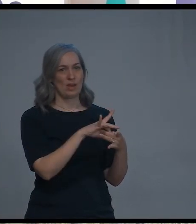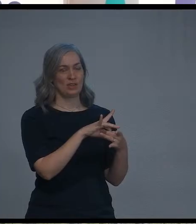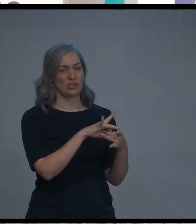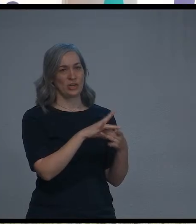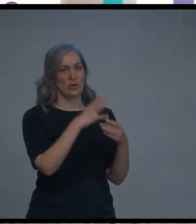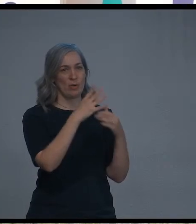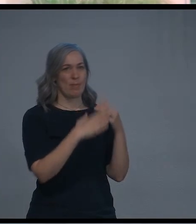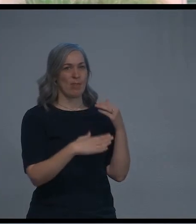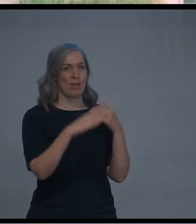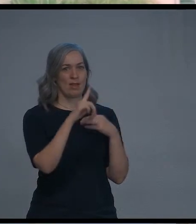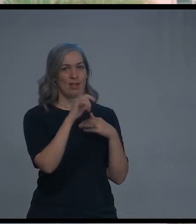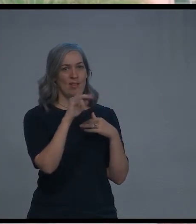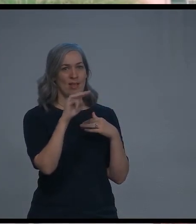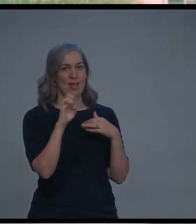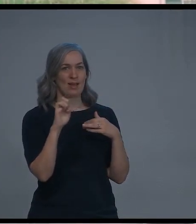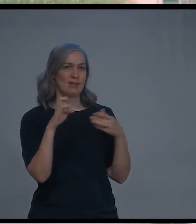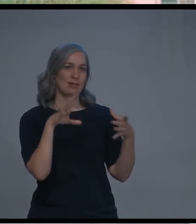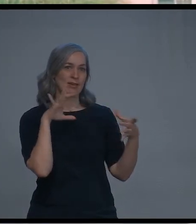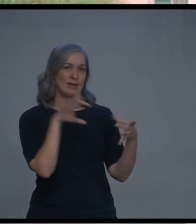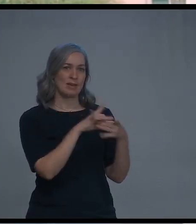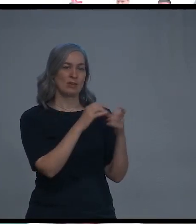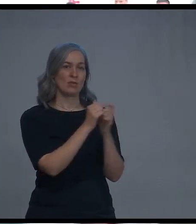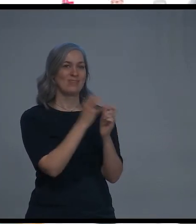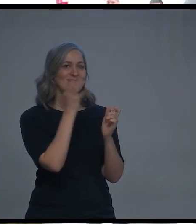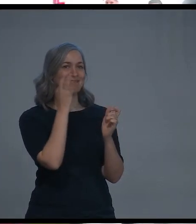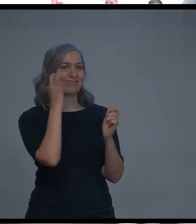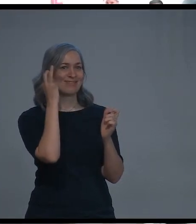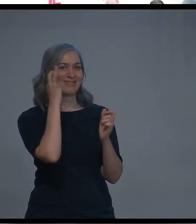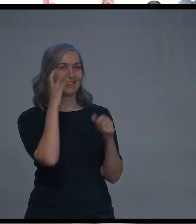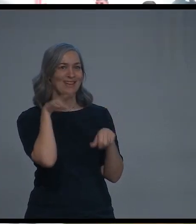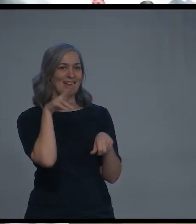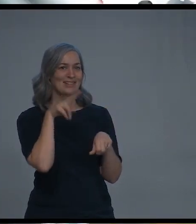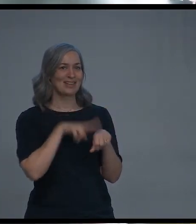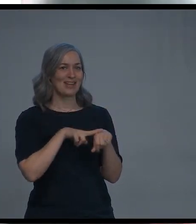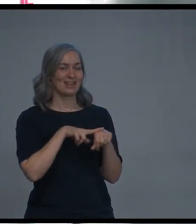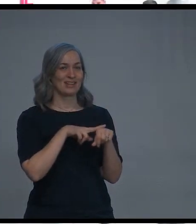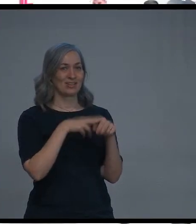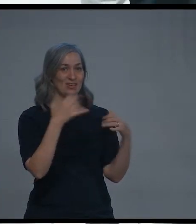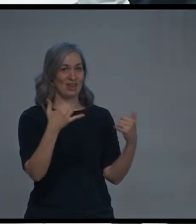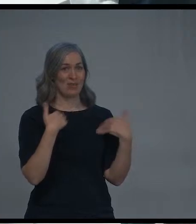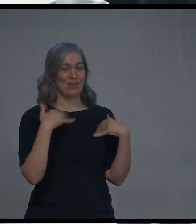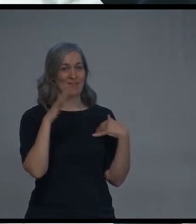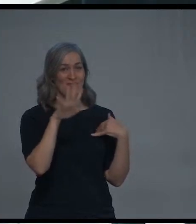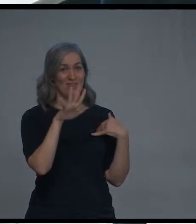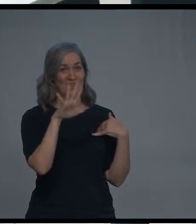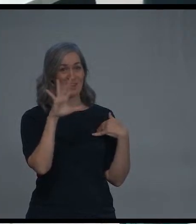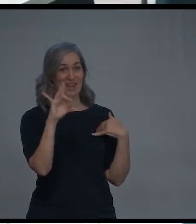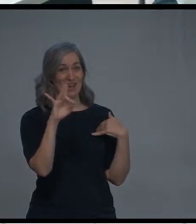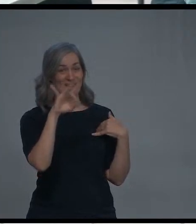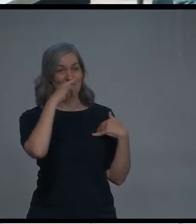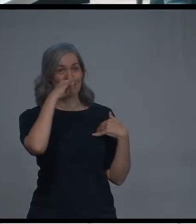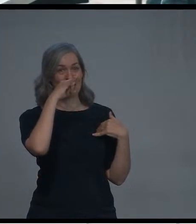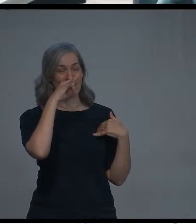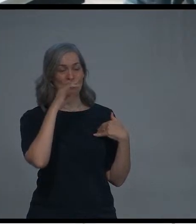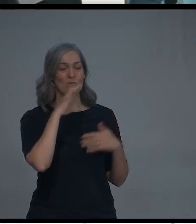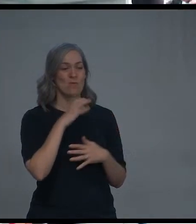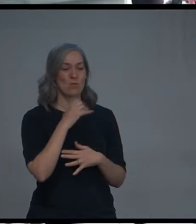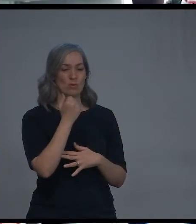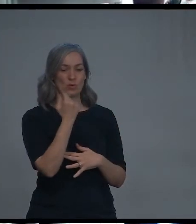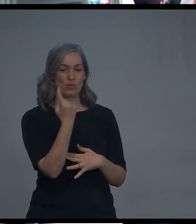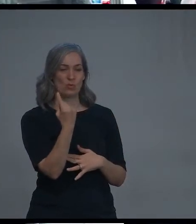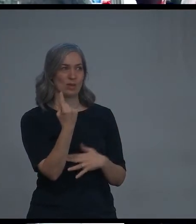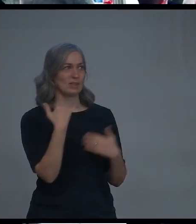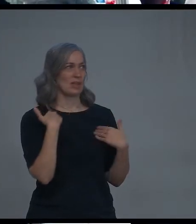bloodline leading to that nationality. Currently, we have 58 children. Our older ones, they assume sort of